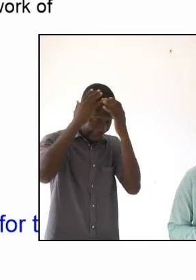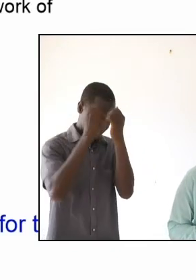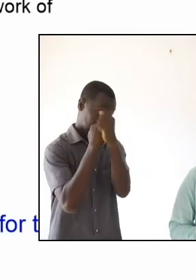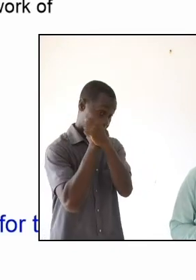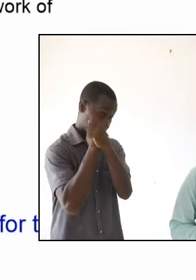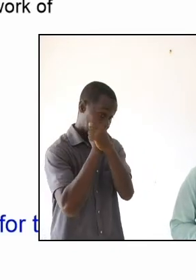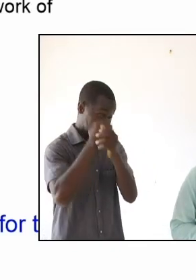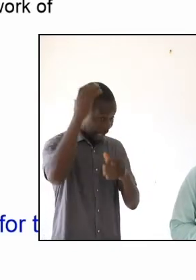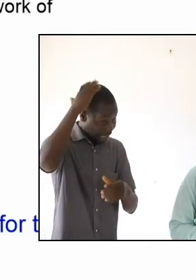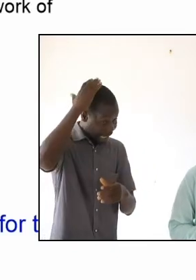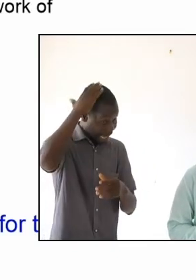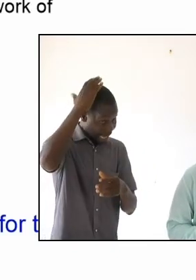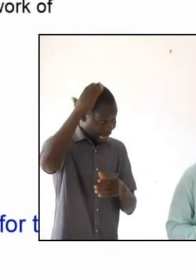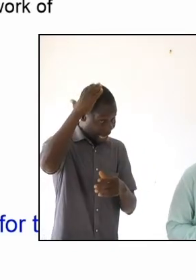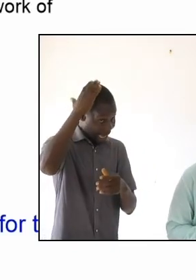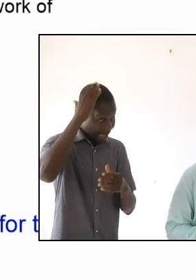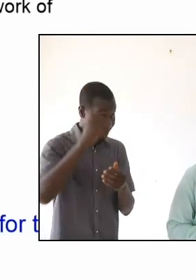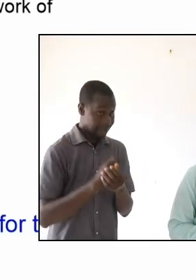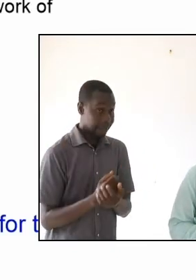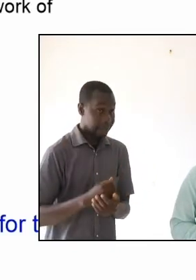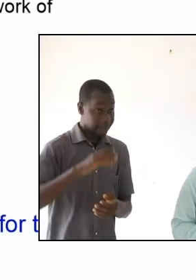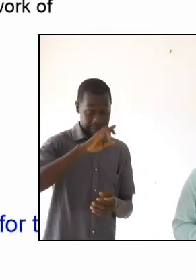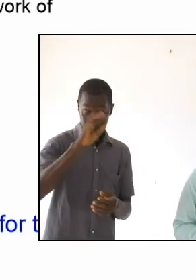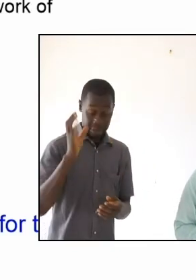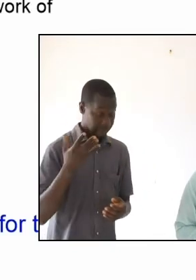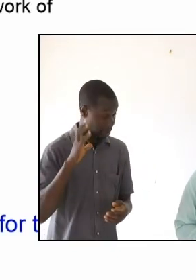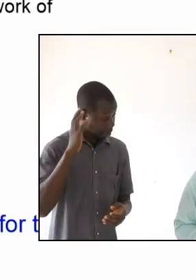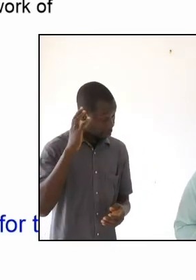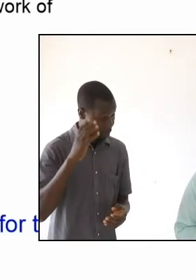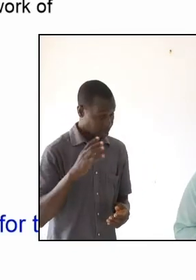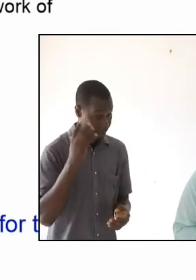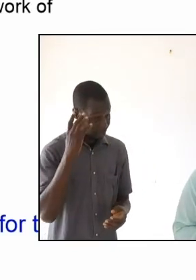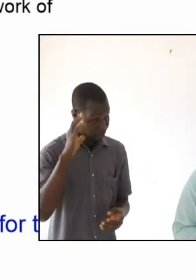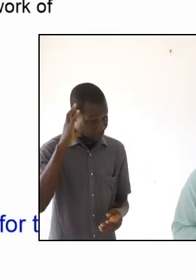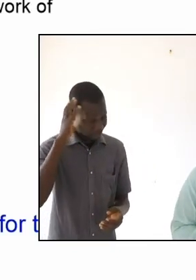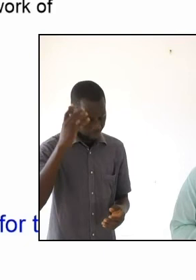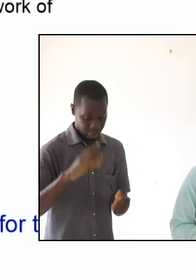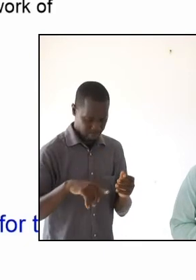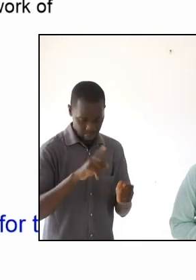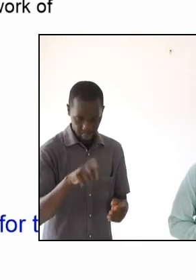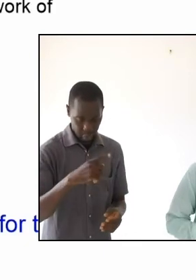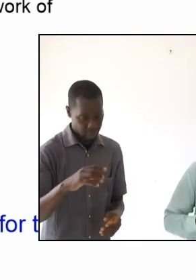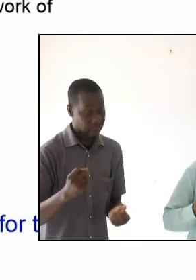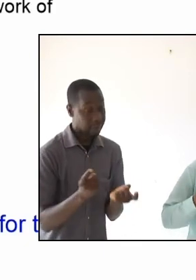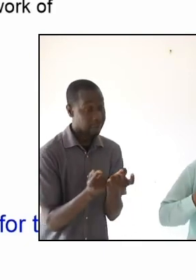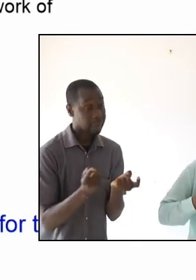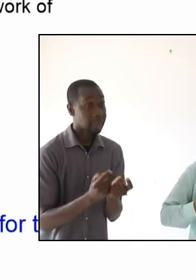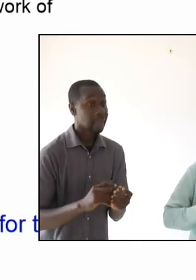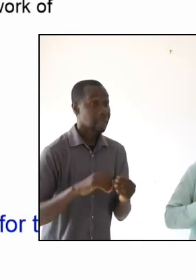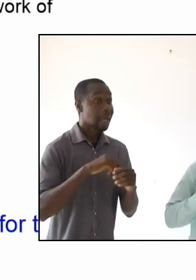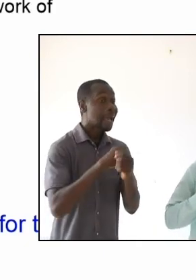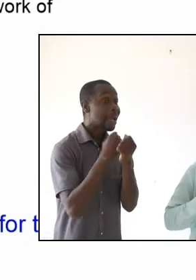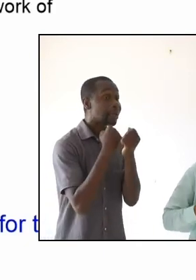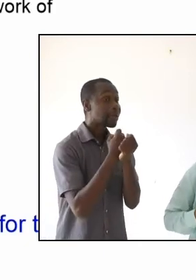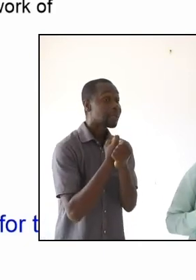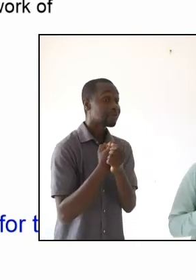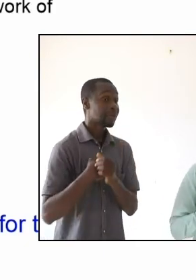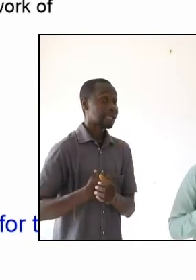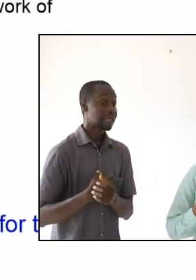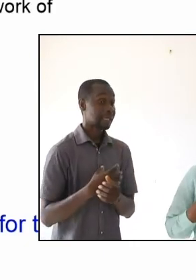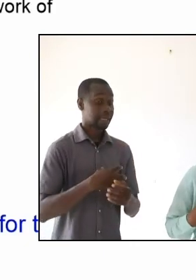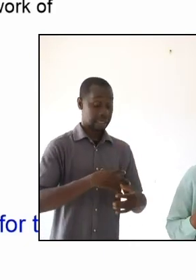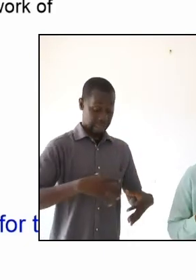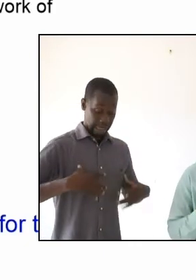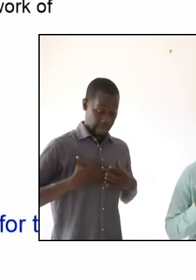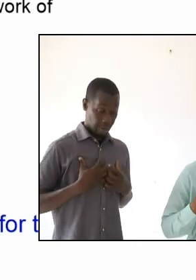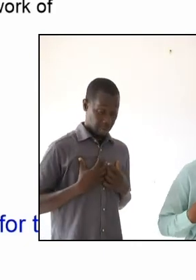the hard skull there. If it wasn't there, a lot of us things will go wrong. They protect very delicate organs